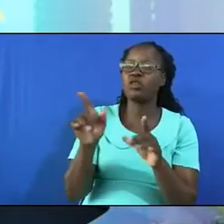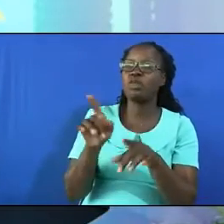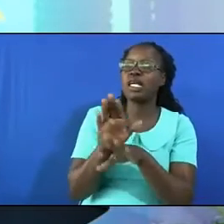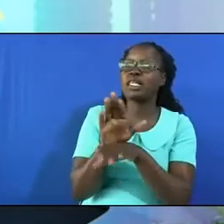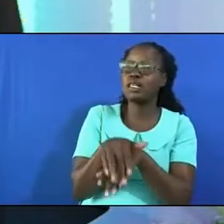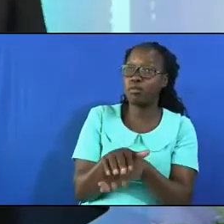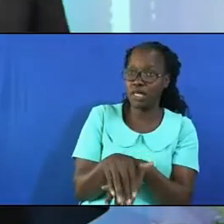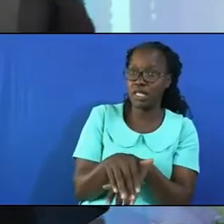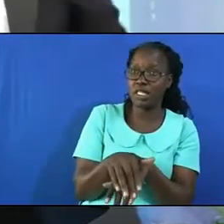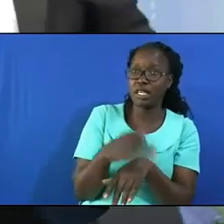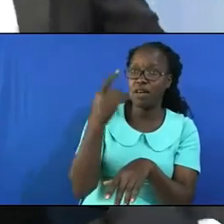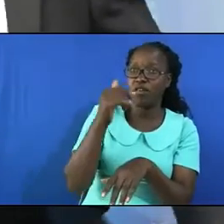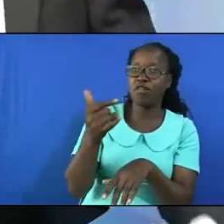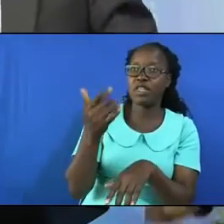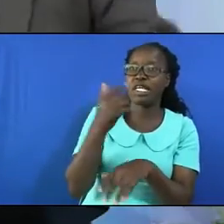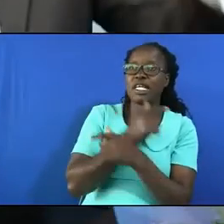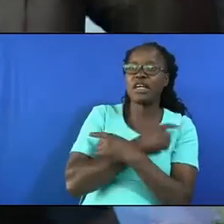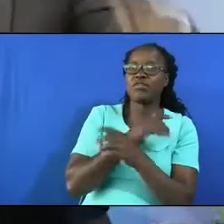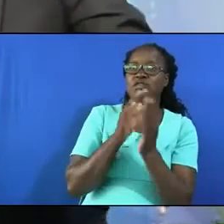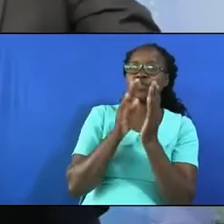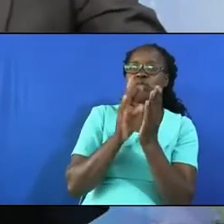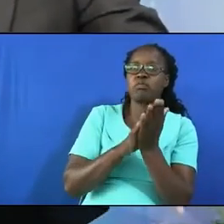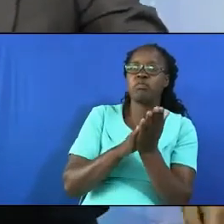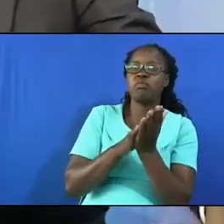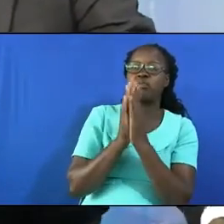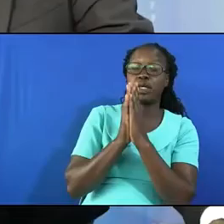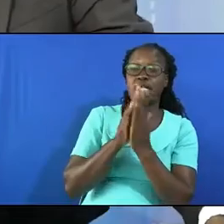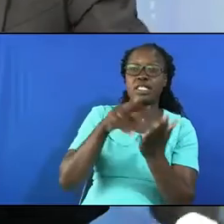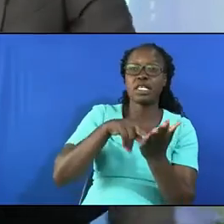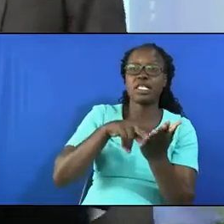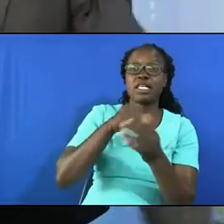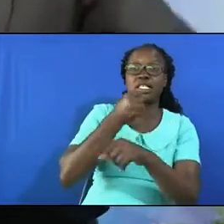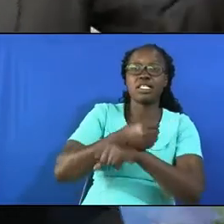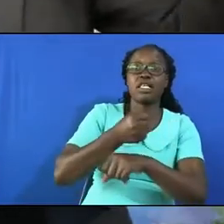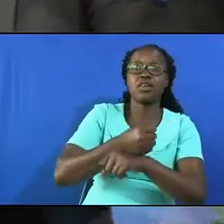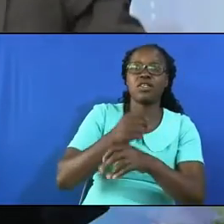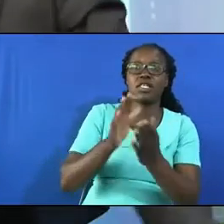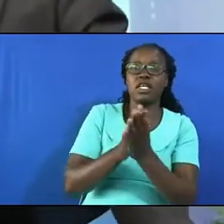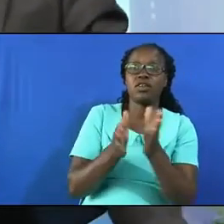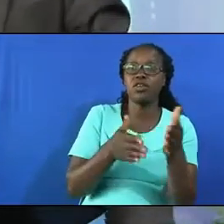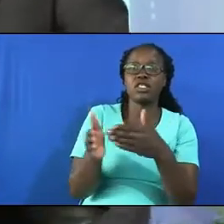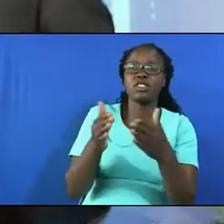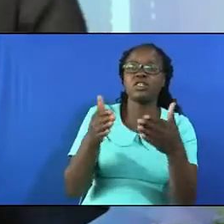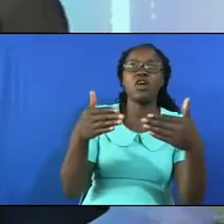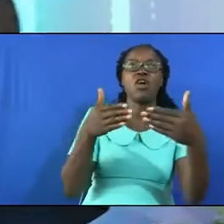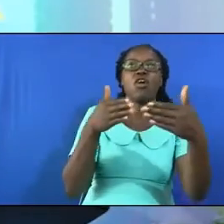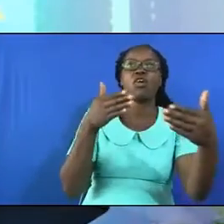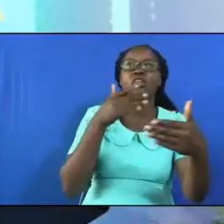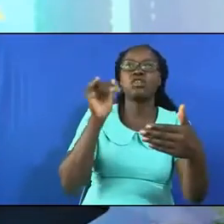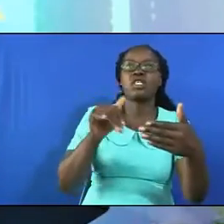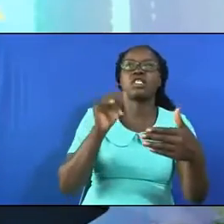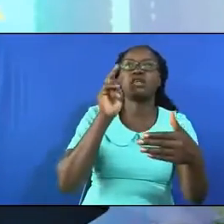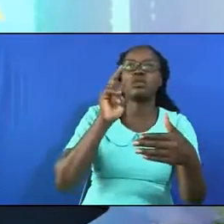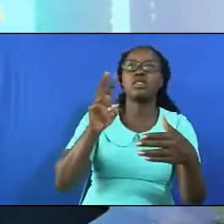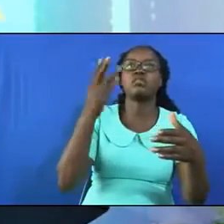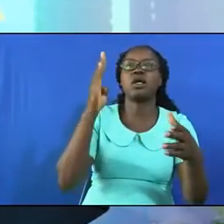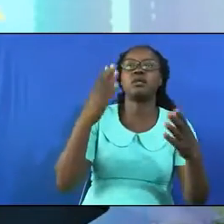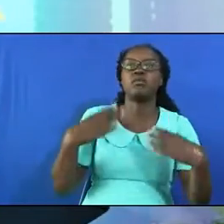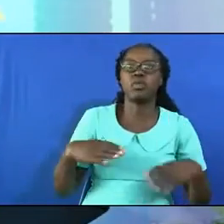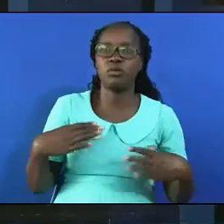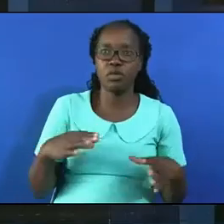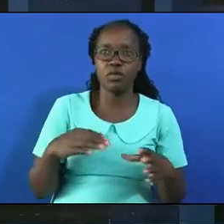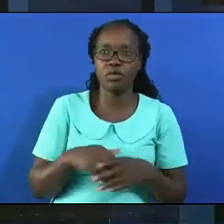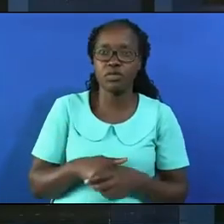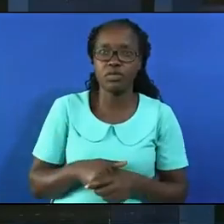the hypocrites, for they love to pray standing in the synagogues and on the streets so that they can be seen by